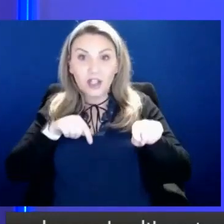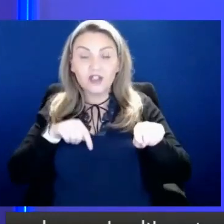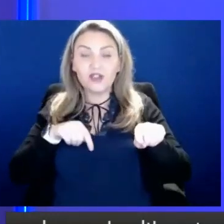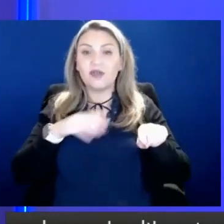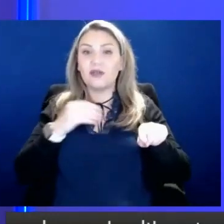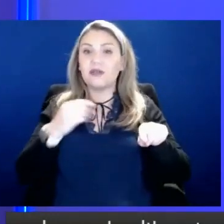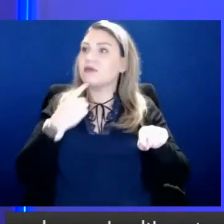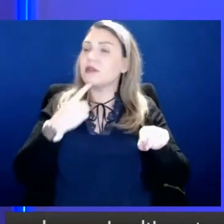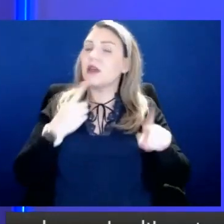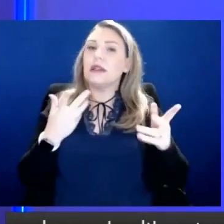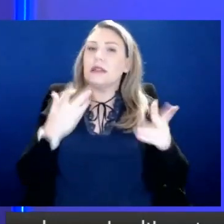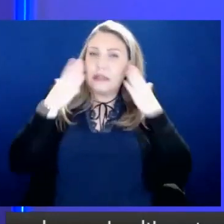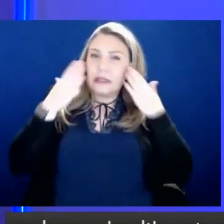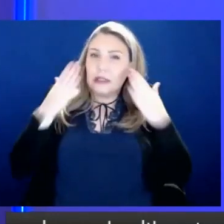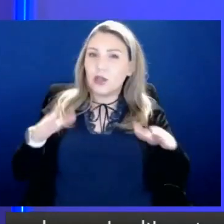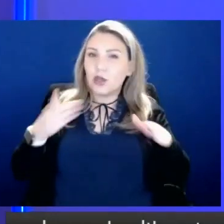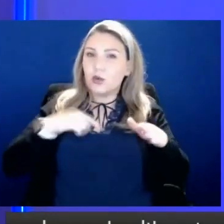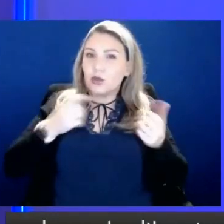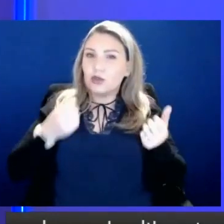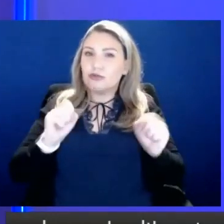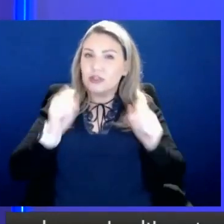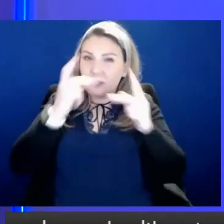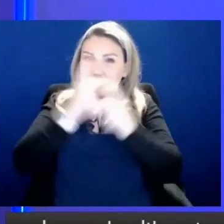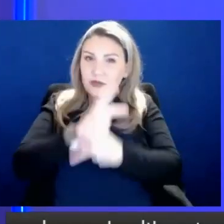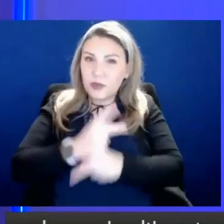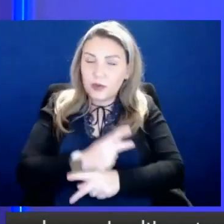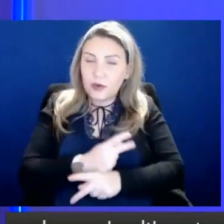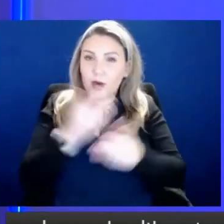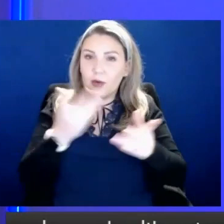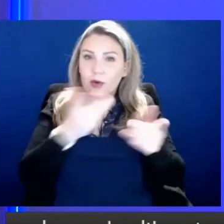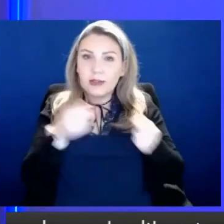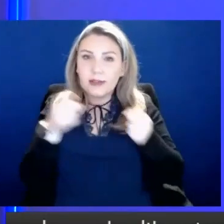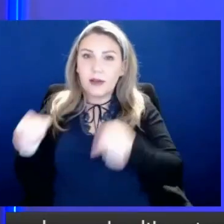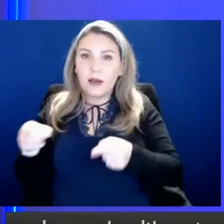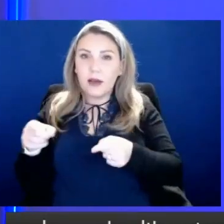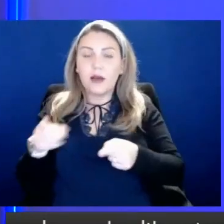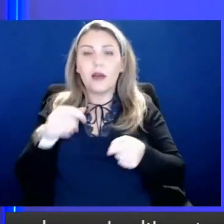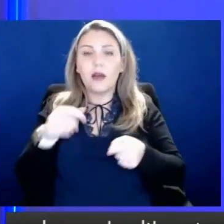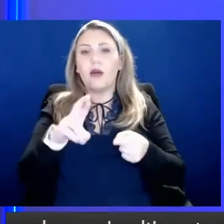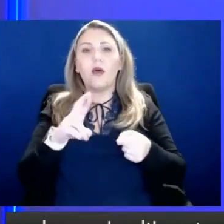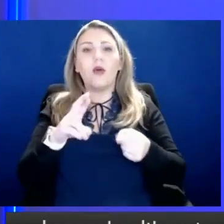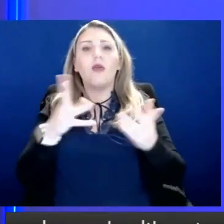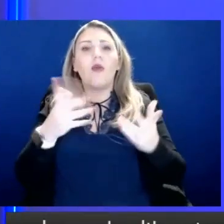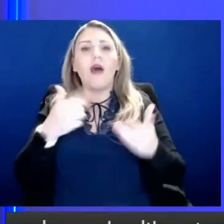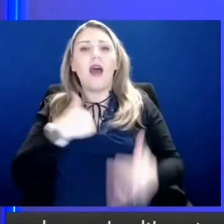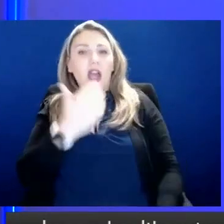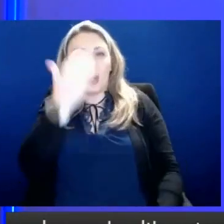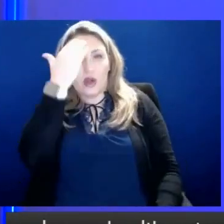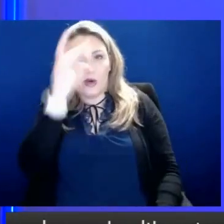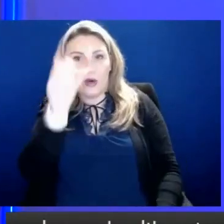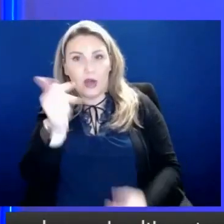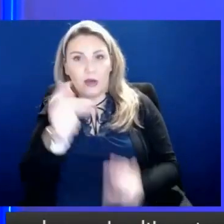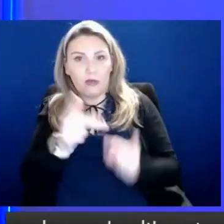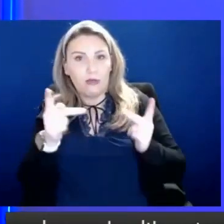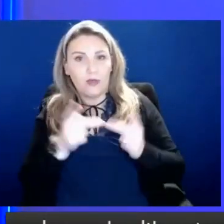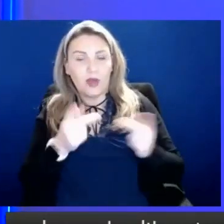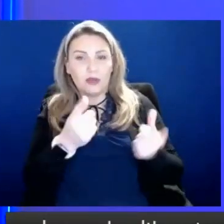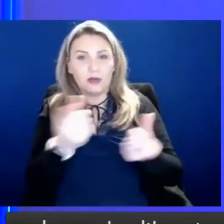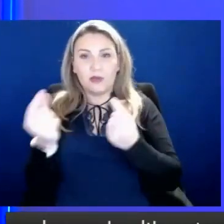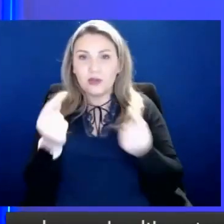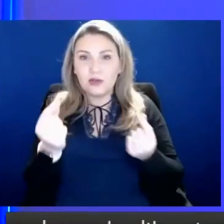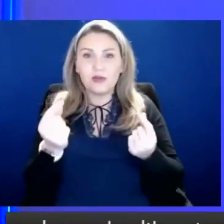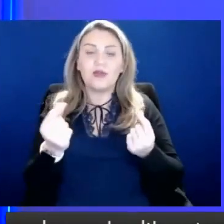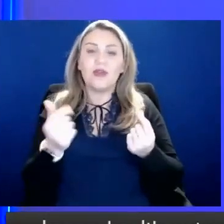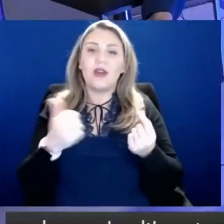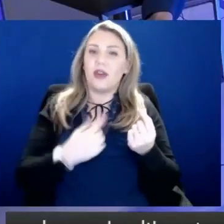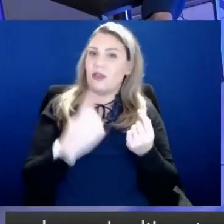don't know, we're trying to find out, or here's what I know that other places are doing. So I think that's I